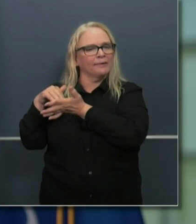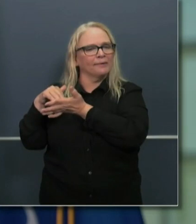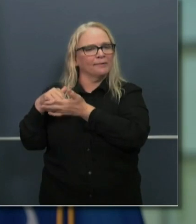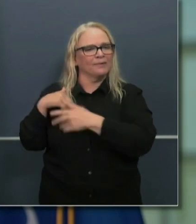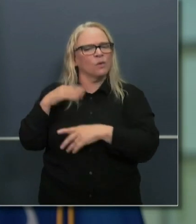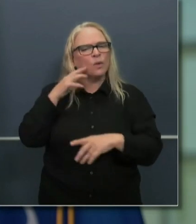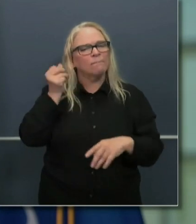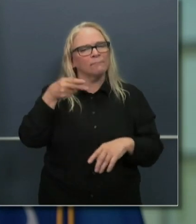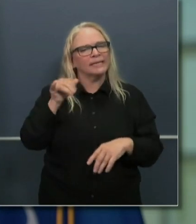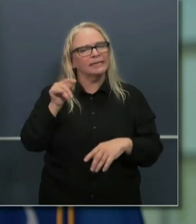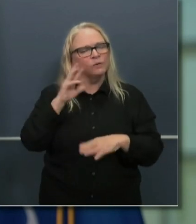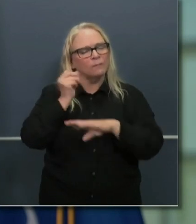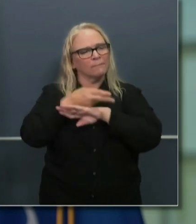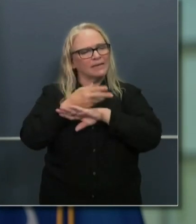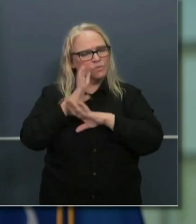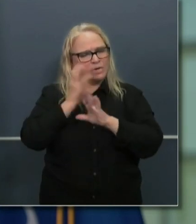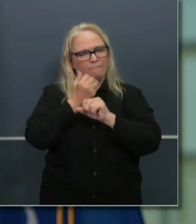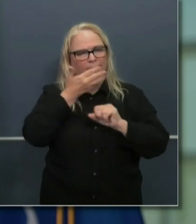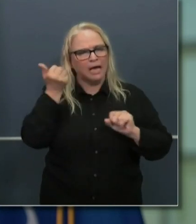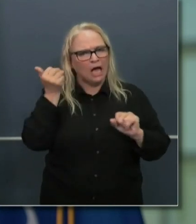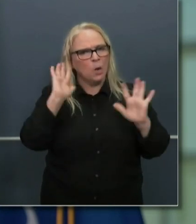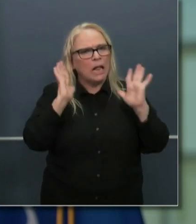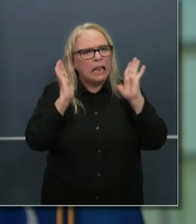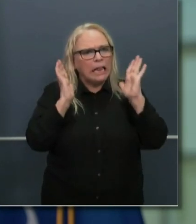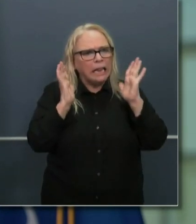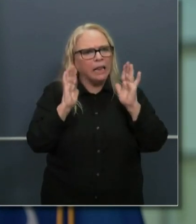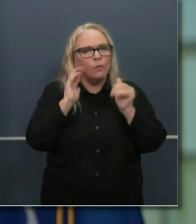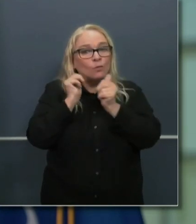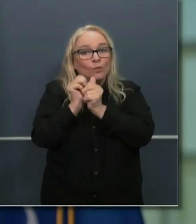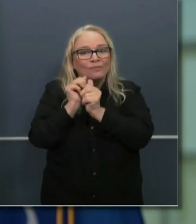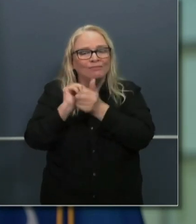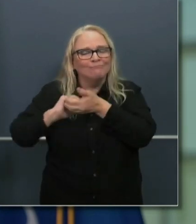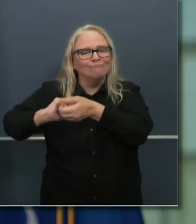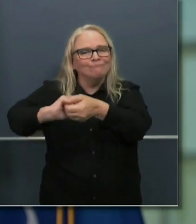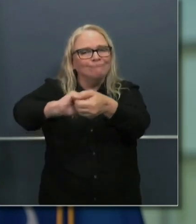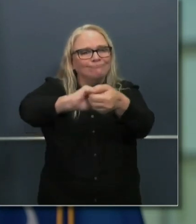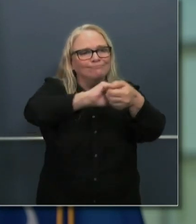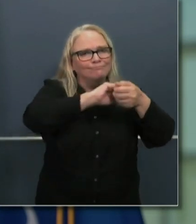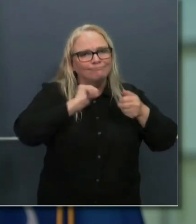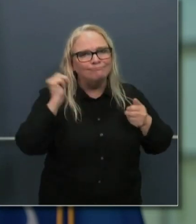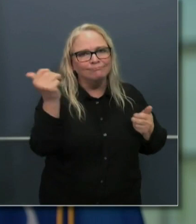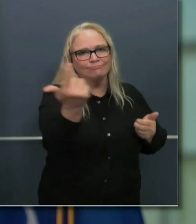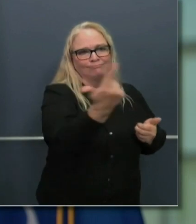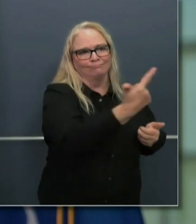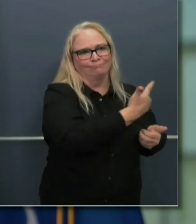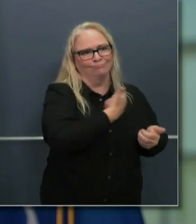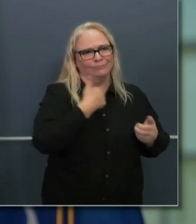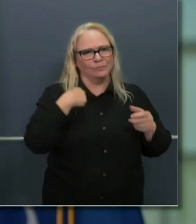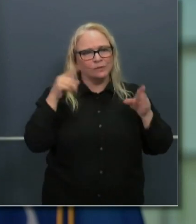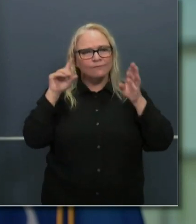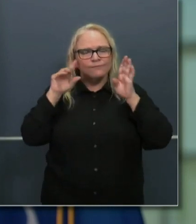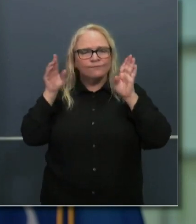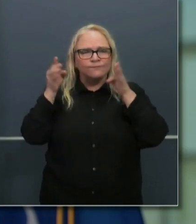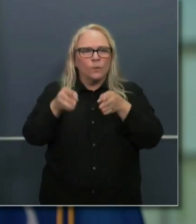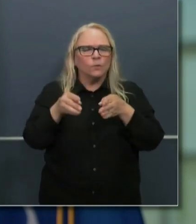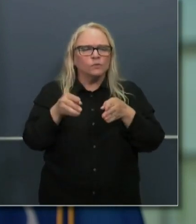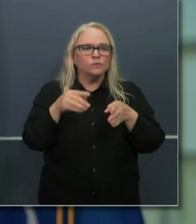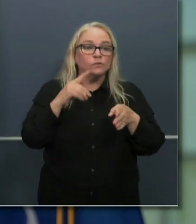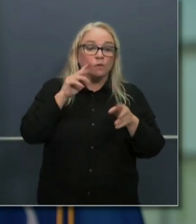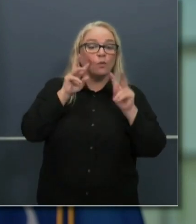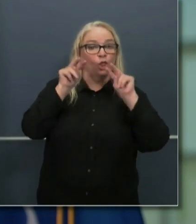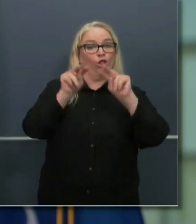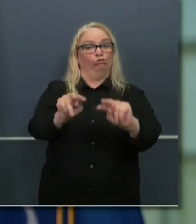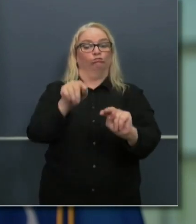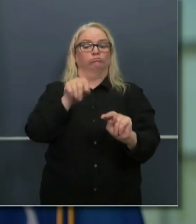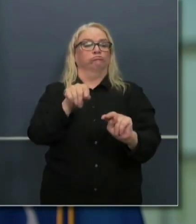soberly but thoughtfully and deliberatively with an idea on mitigating the spread of this virus. We're focusing and targeting on